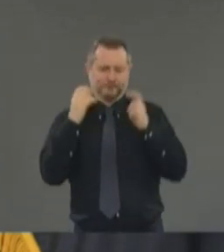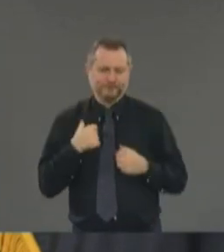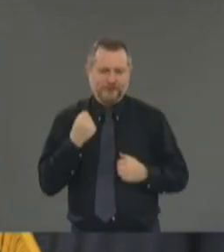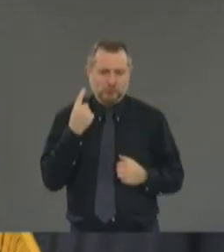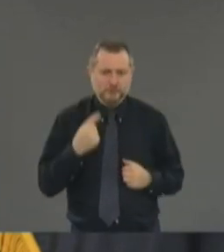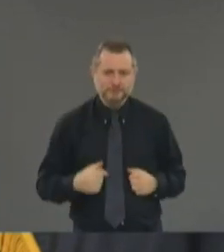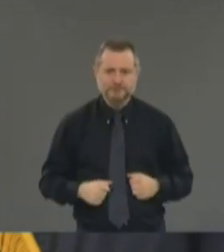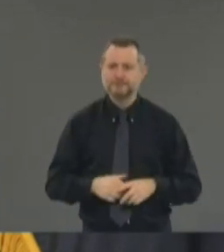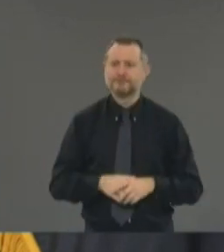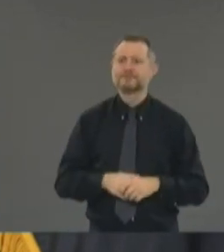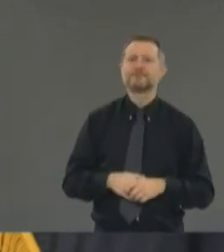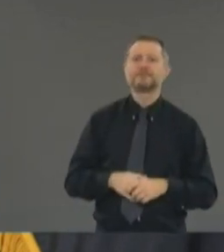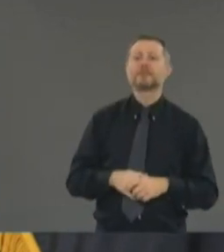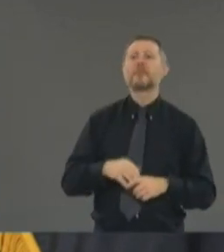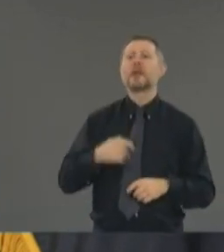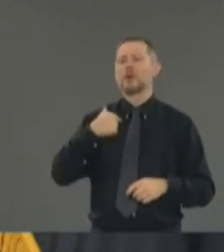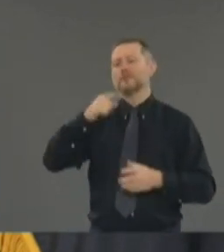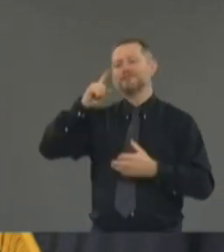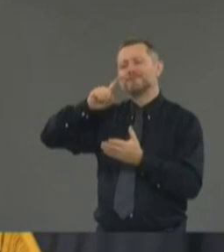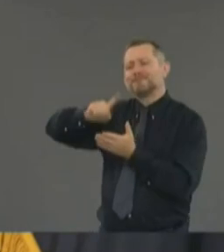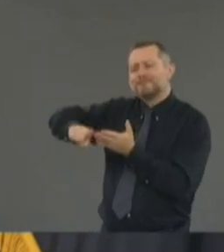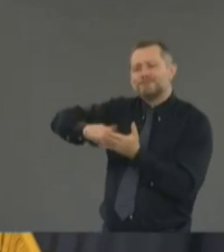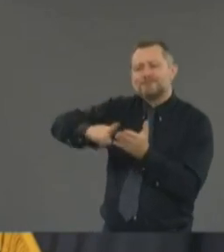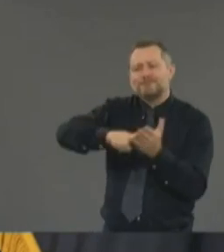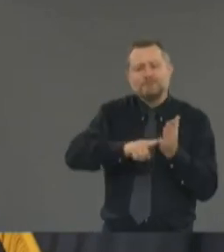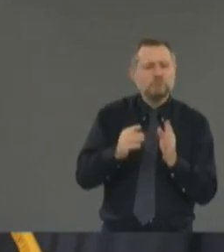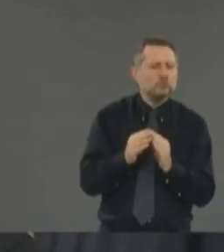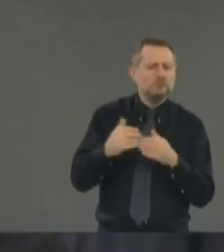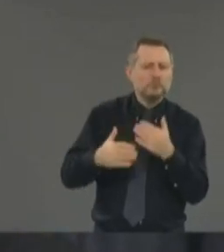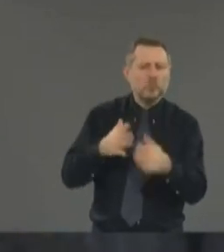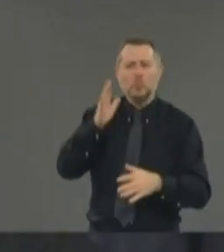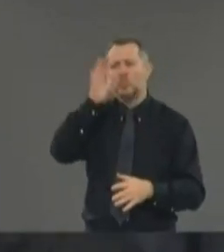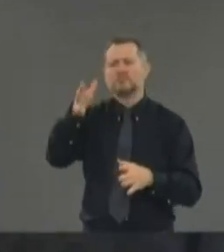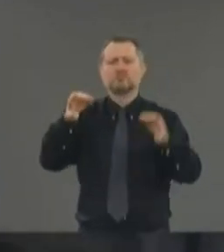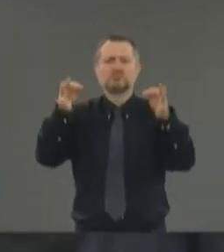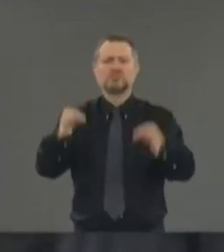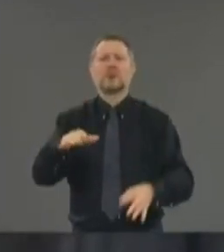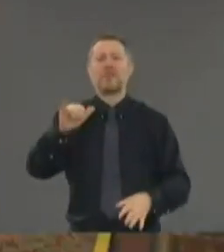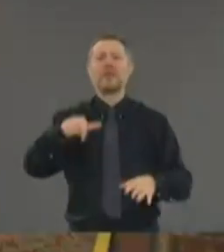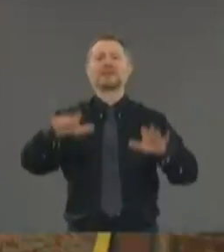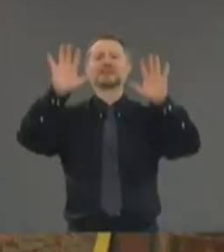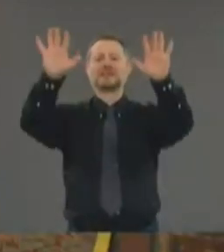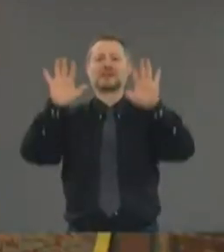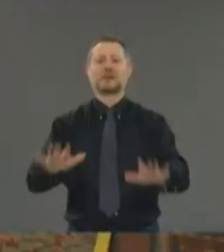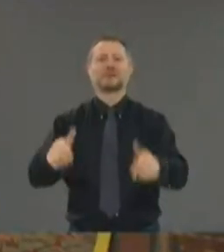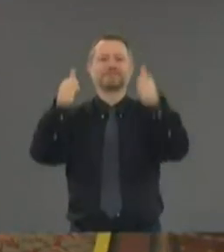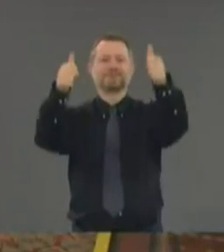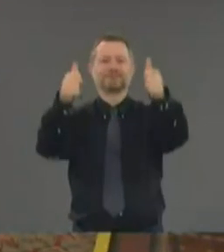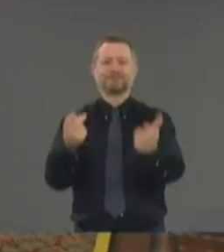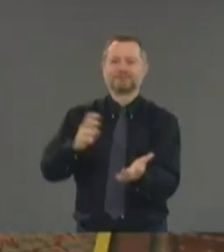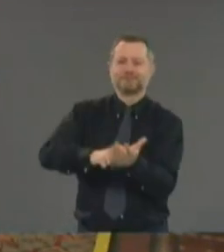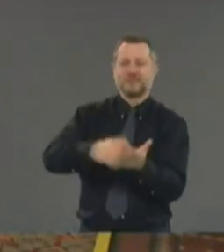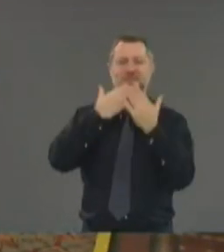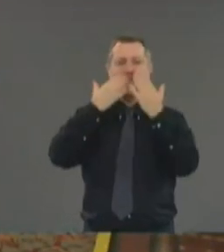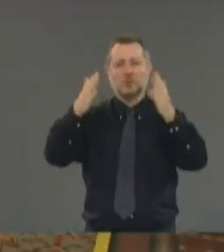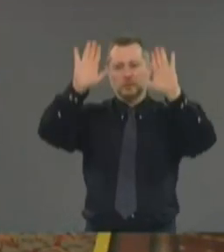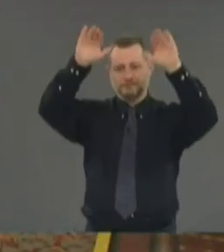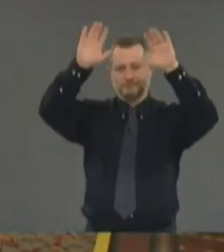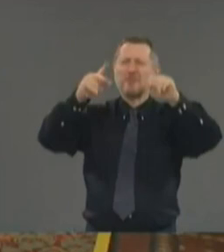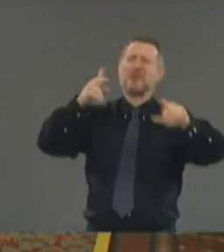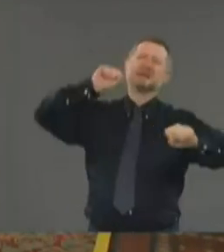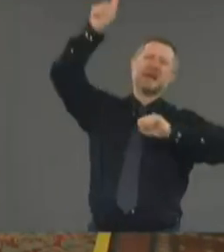And we're looking at it, and we'll have a decision by Sunday. Thank you, guys. I'll see you